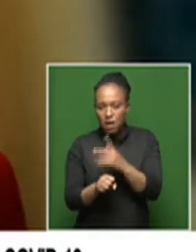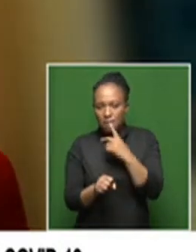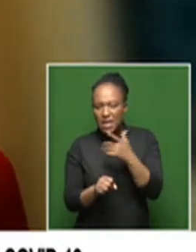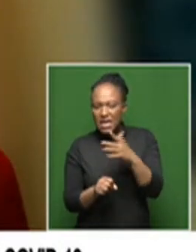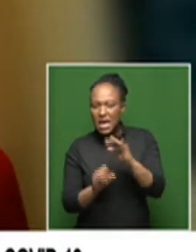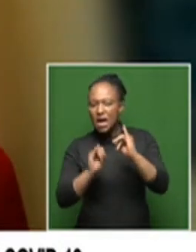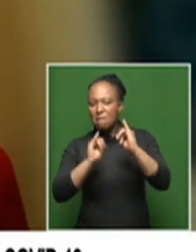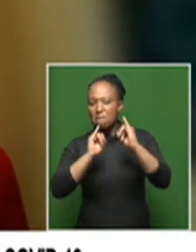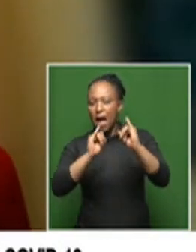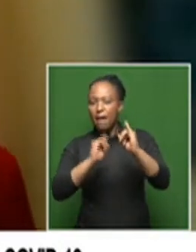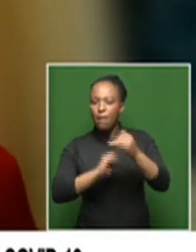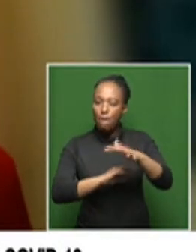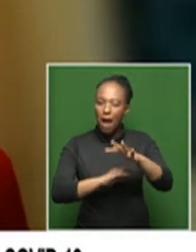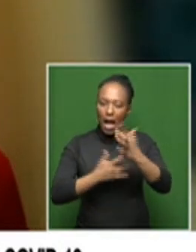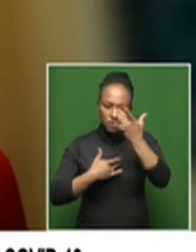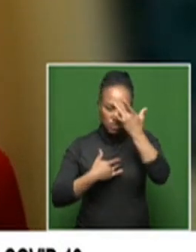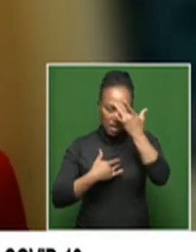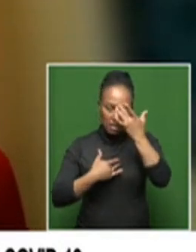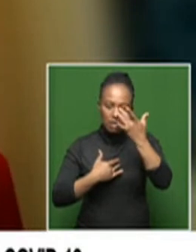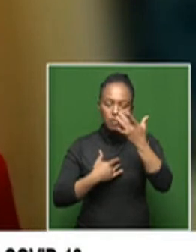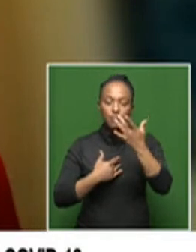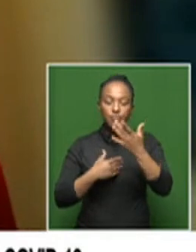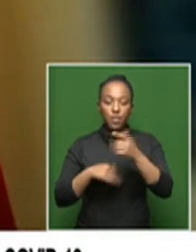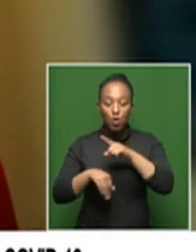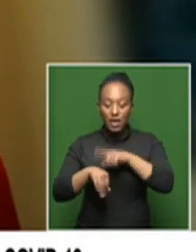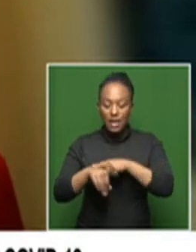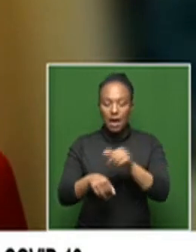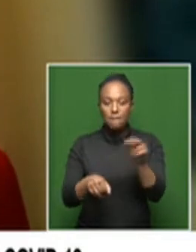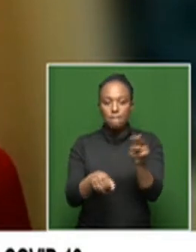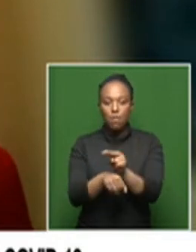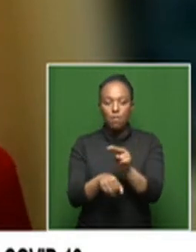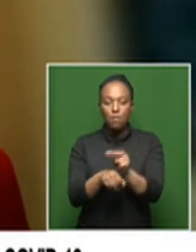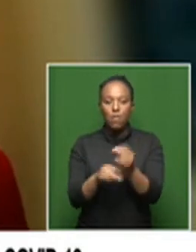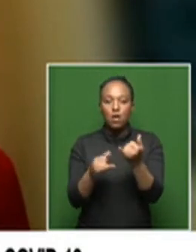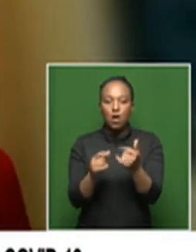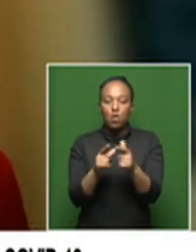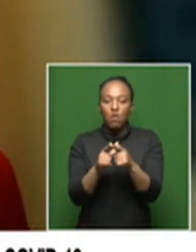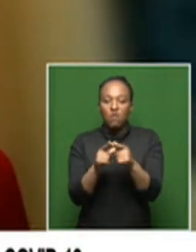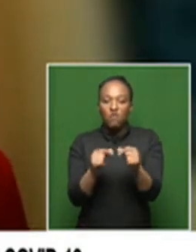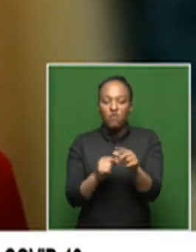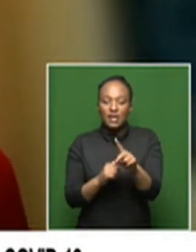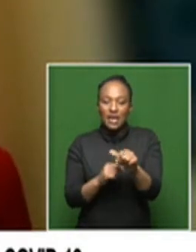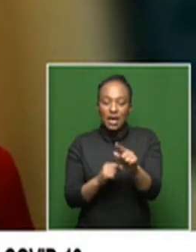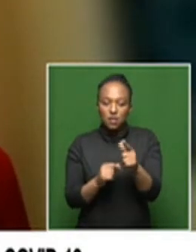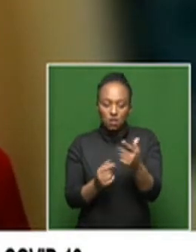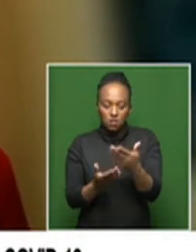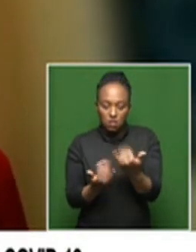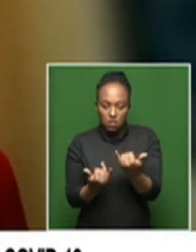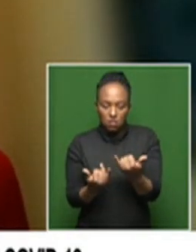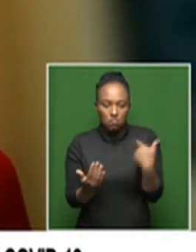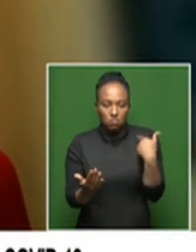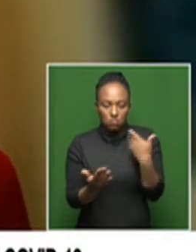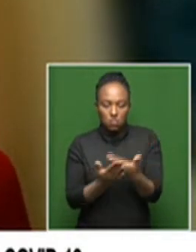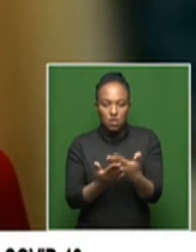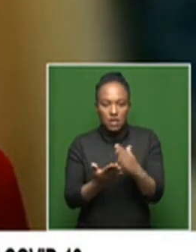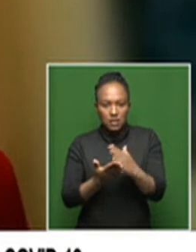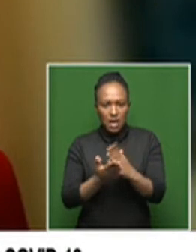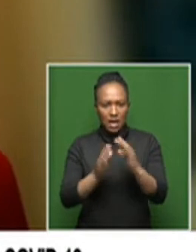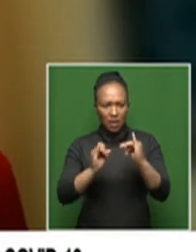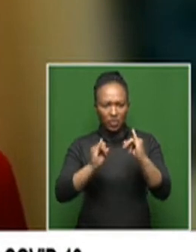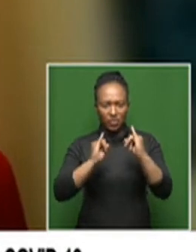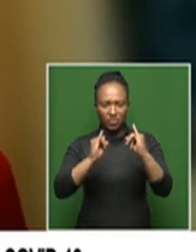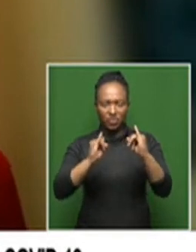or severe. At this moment in time, as we clean up the data, we are seeing a handful of severe